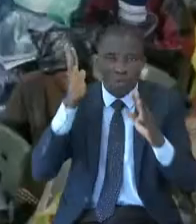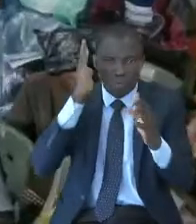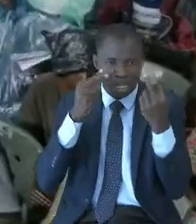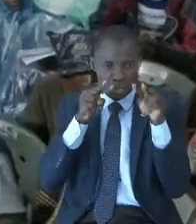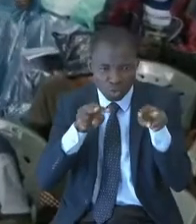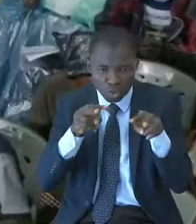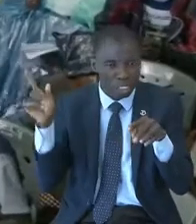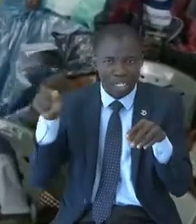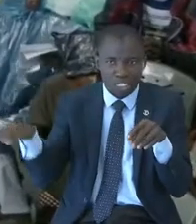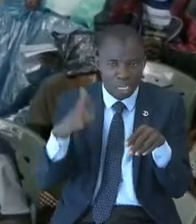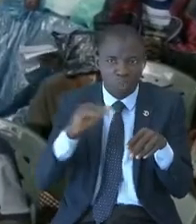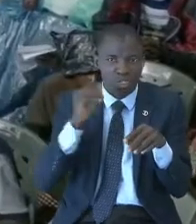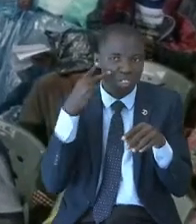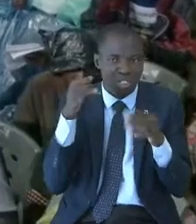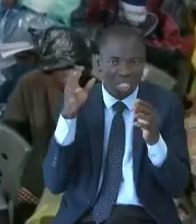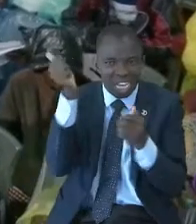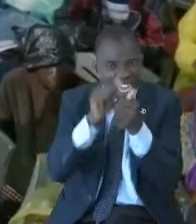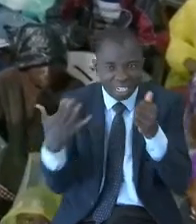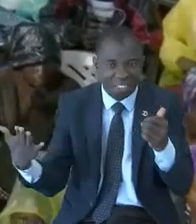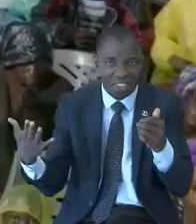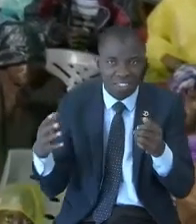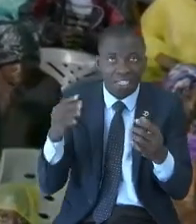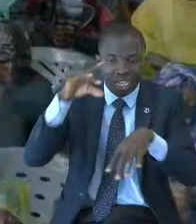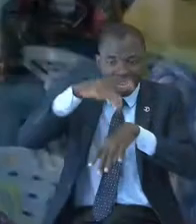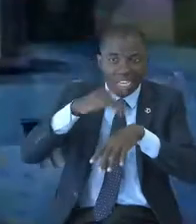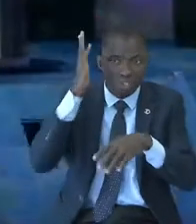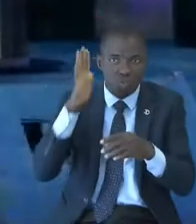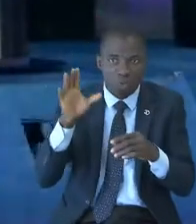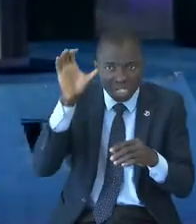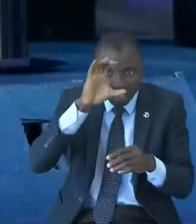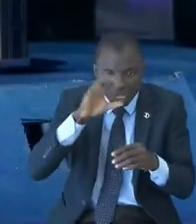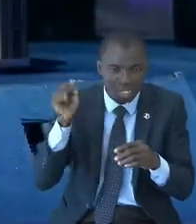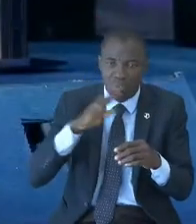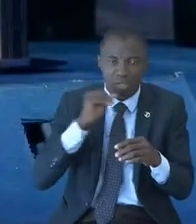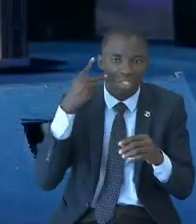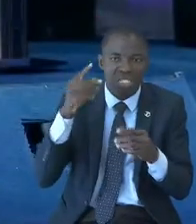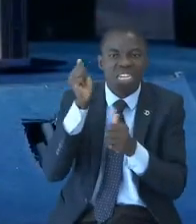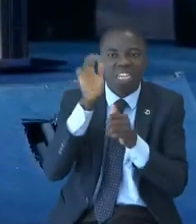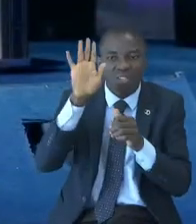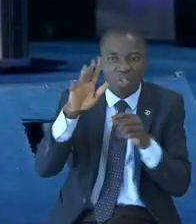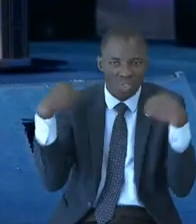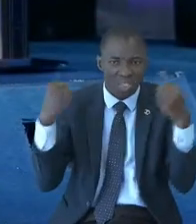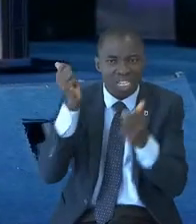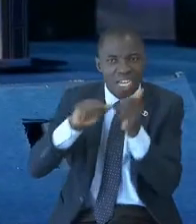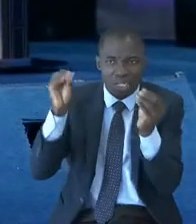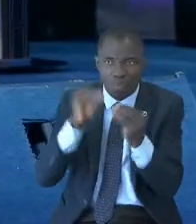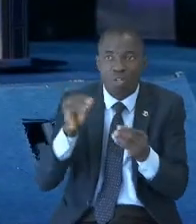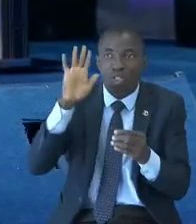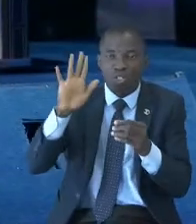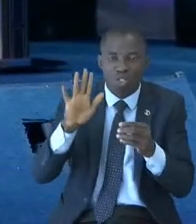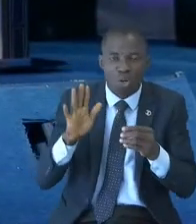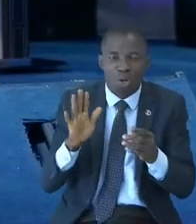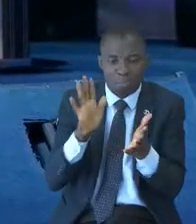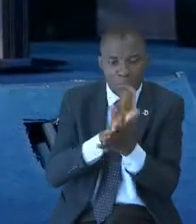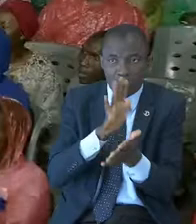anything. Earth will look, they'll not see anything. Your slate will be cleaner and